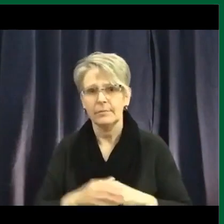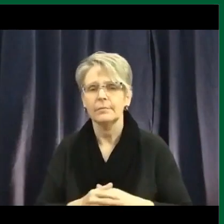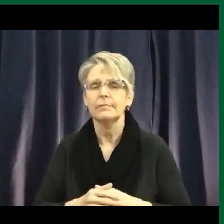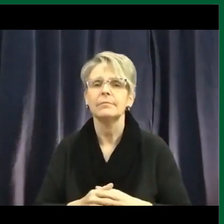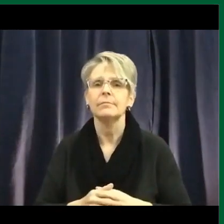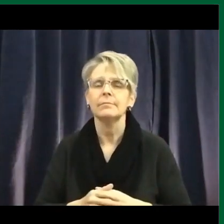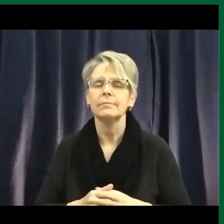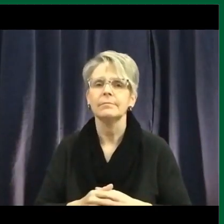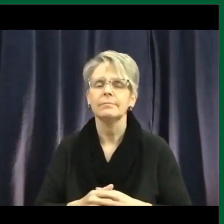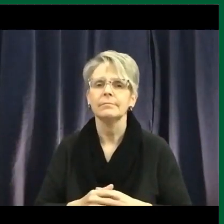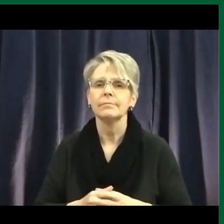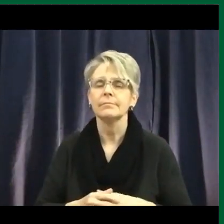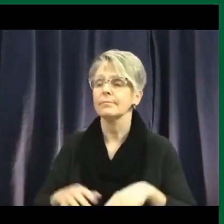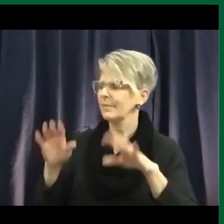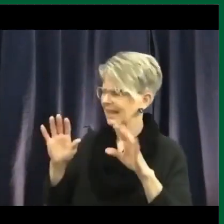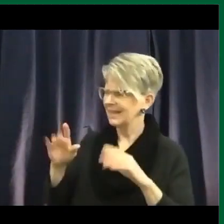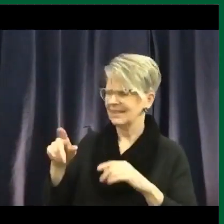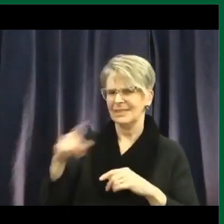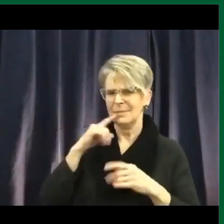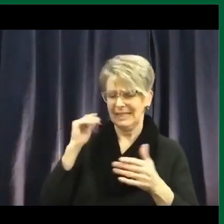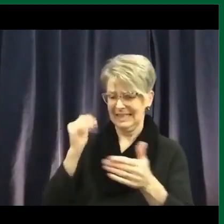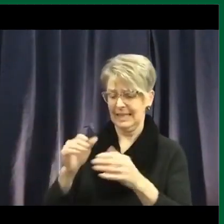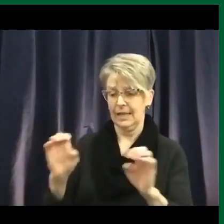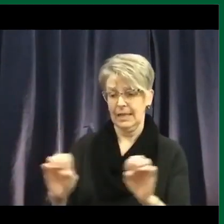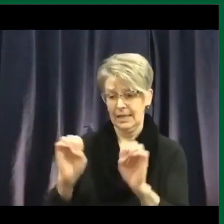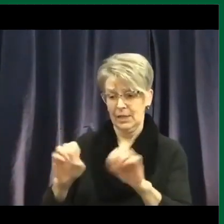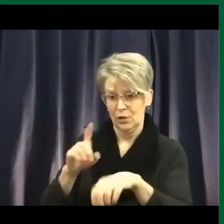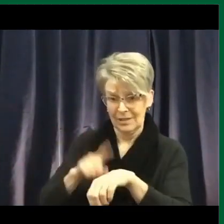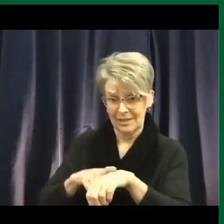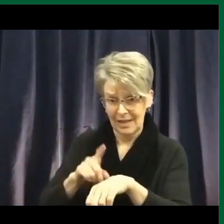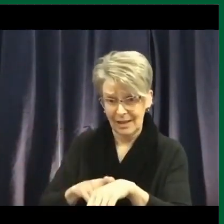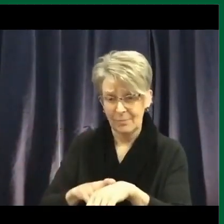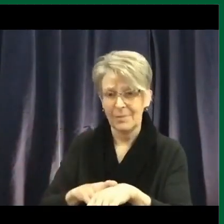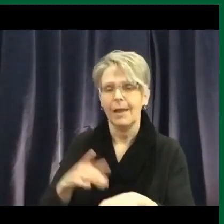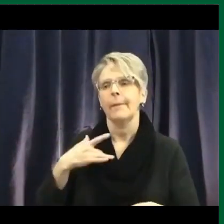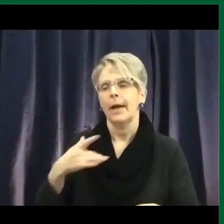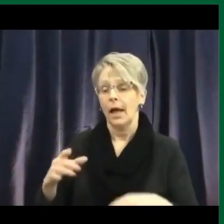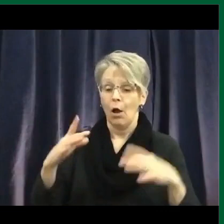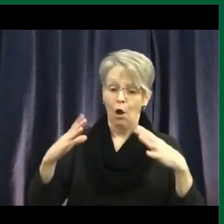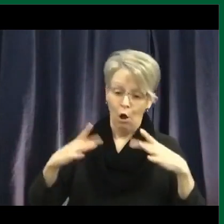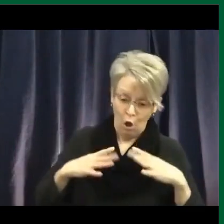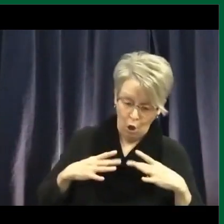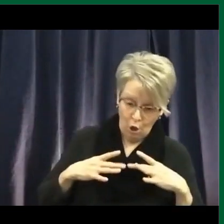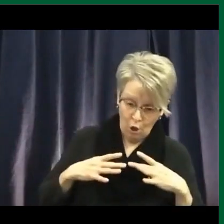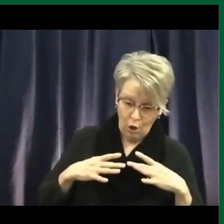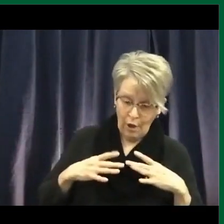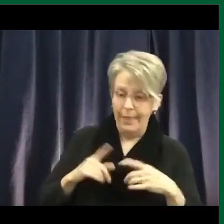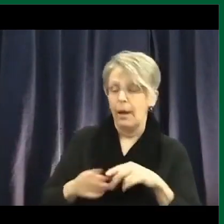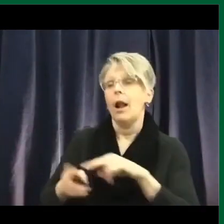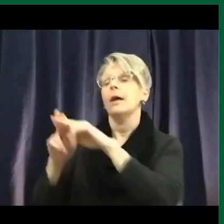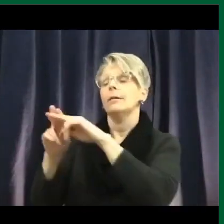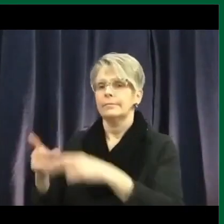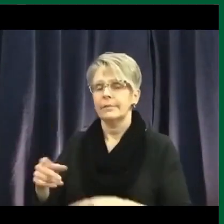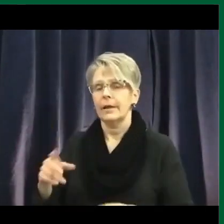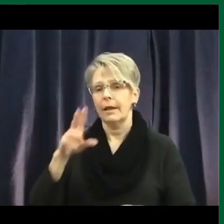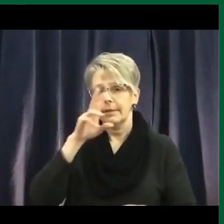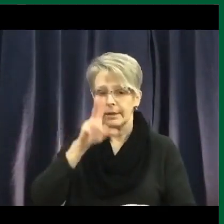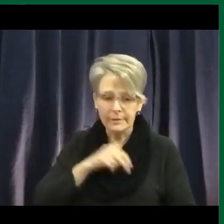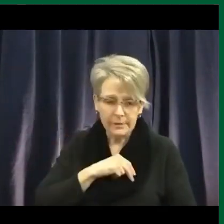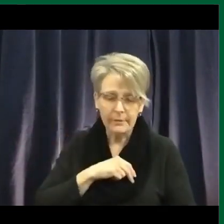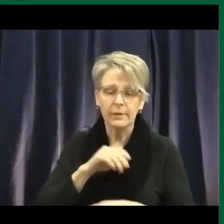but the timing of Easter coming up and what we've seen after holidays with bumps, Thanksgiving, Halloween,